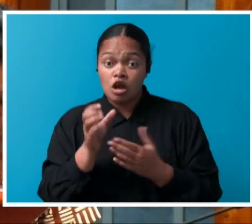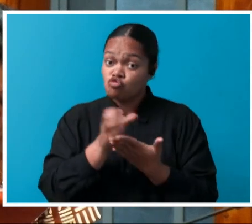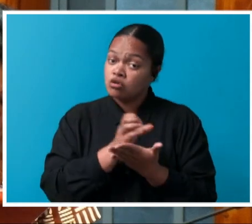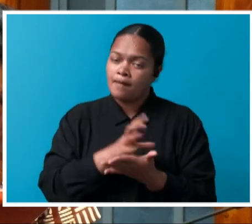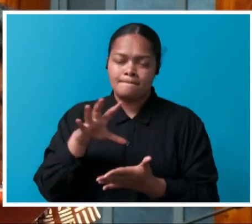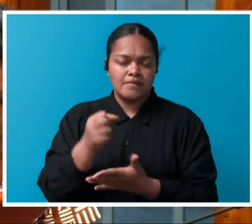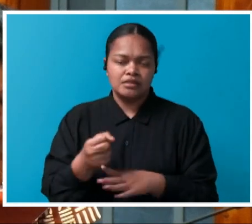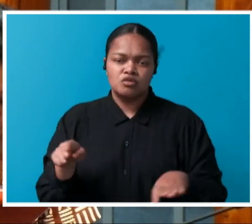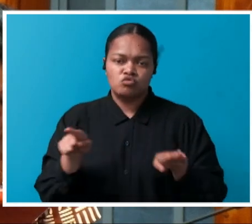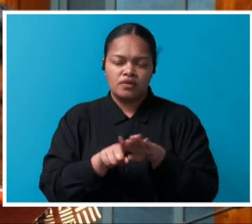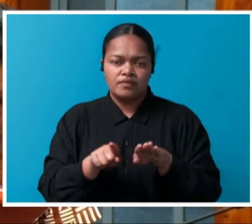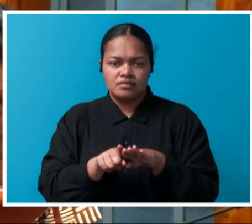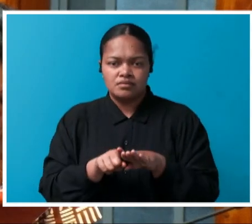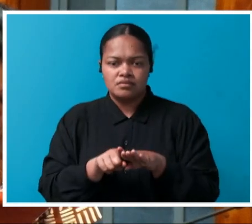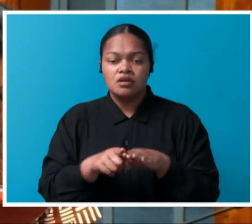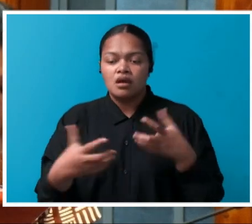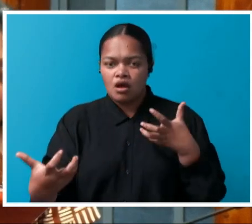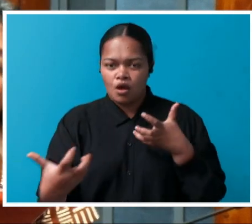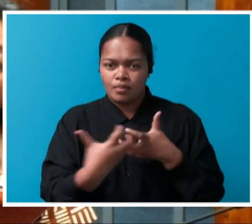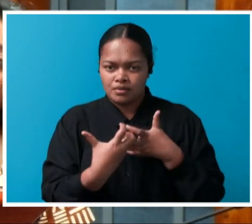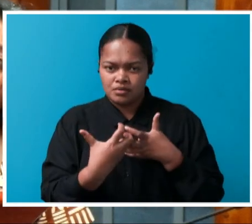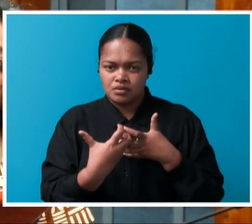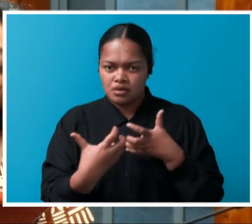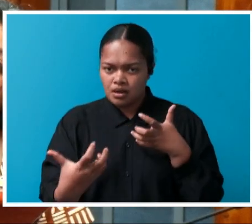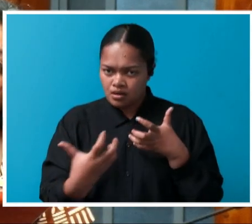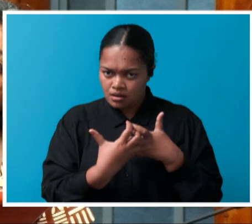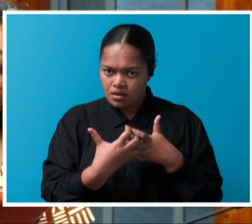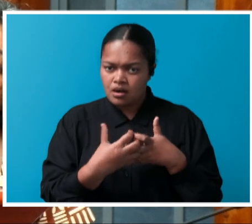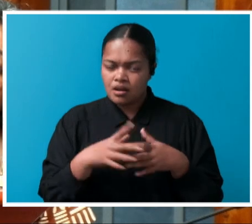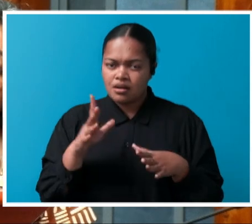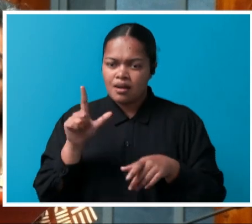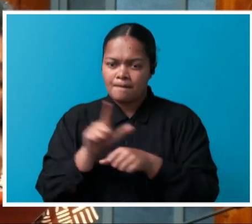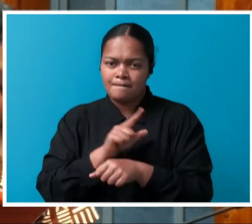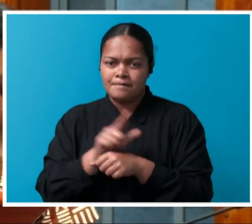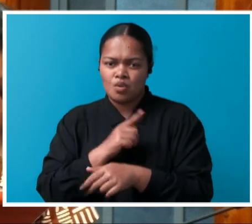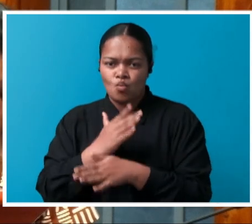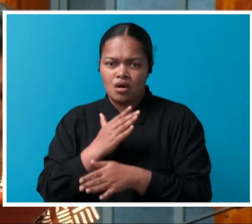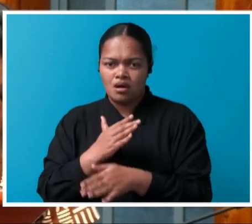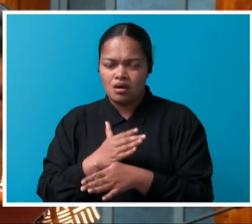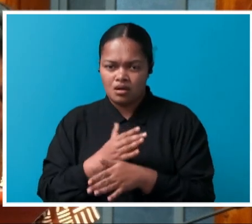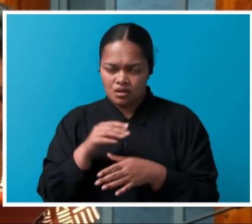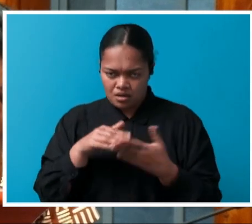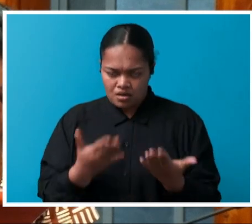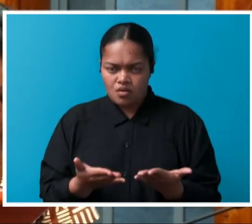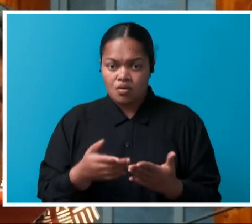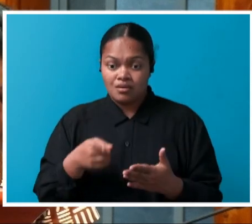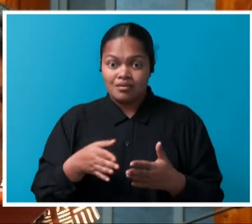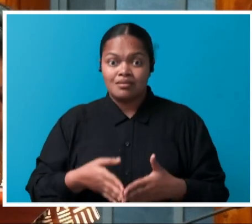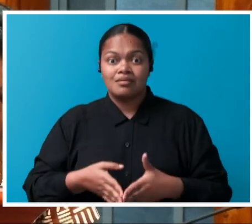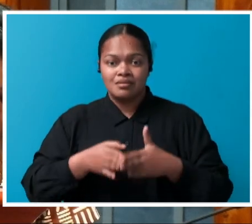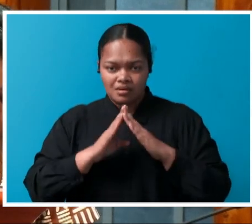and accommodating to the needs of our labor industry. The Ministry of Education in 2024 re-established the